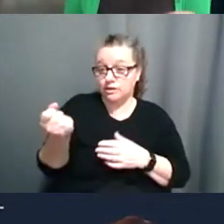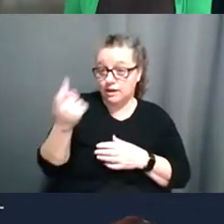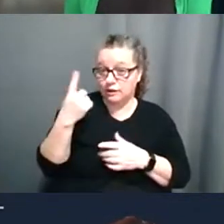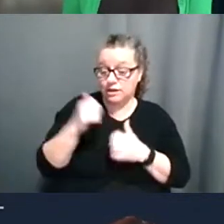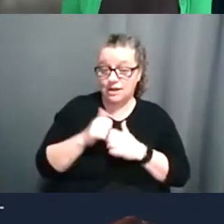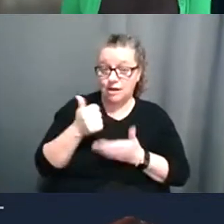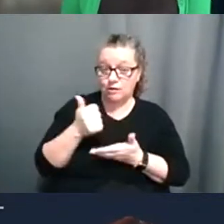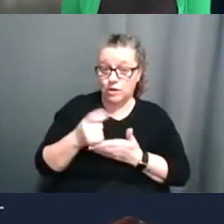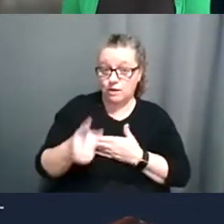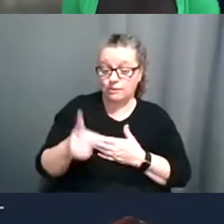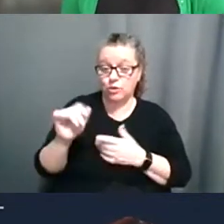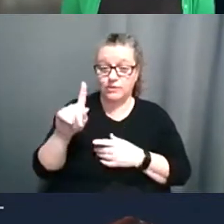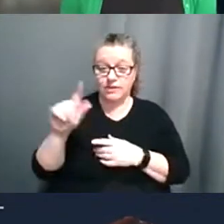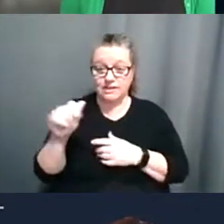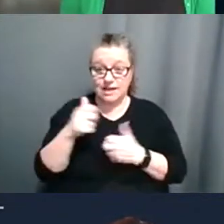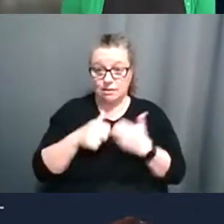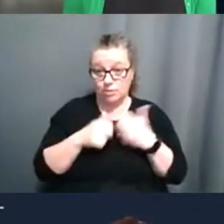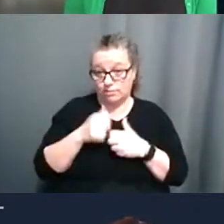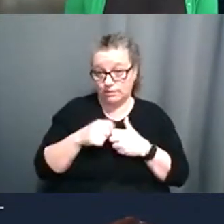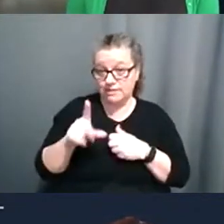you with the data problems that you have.